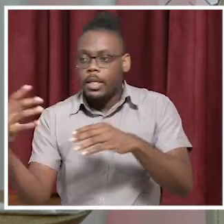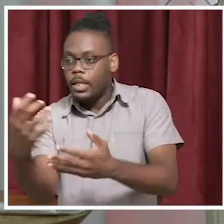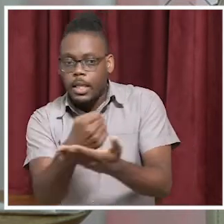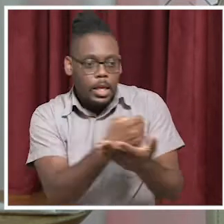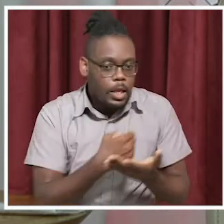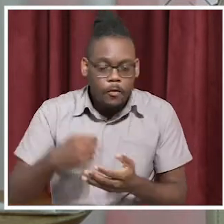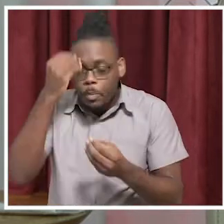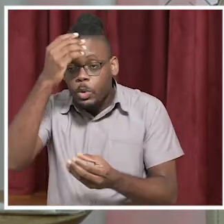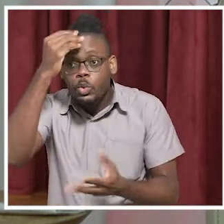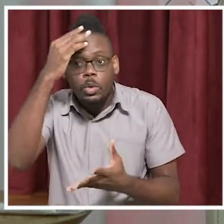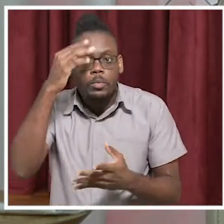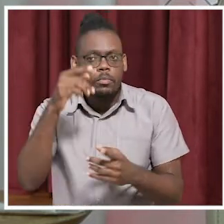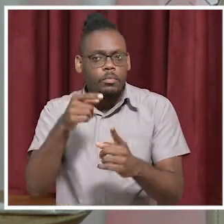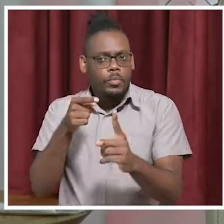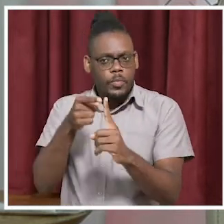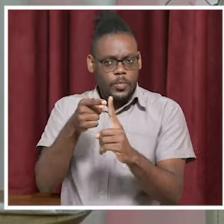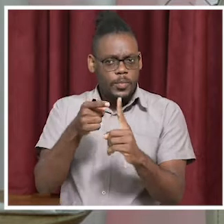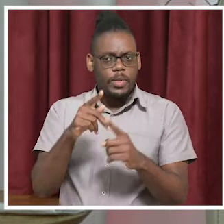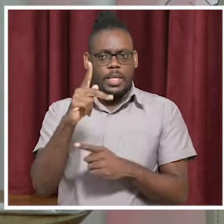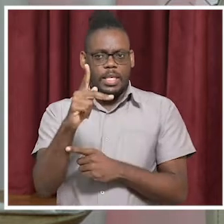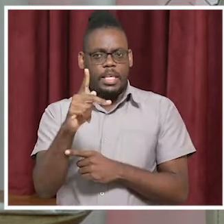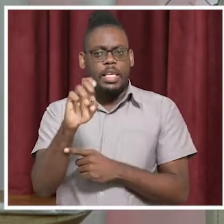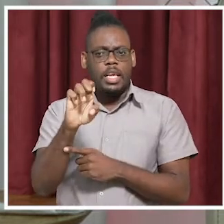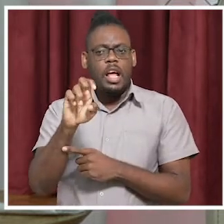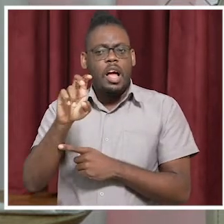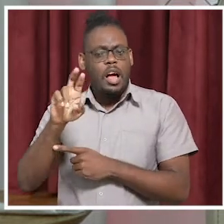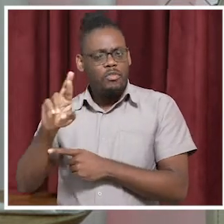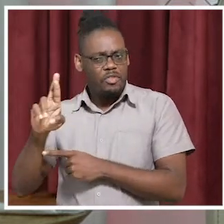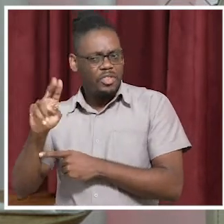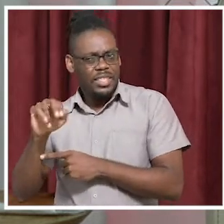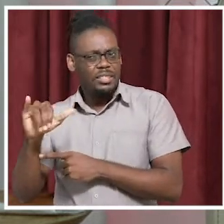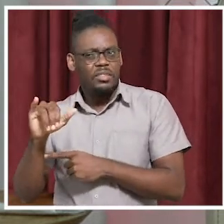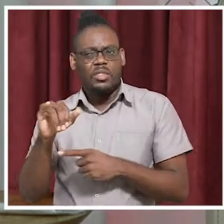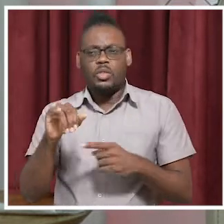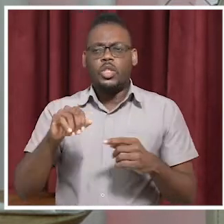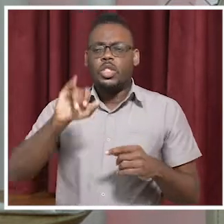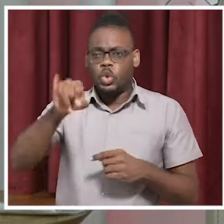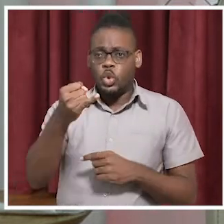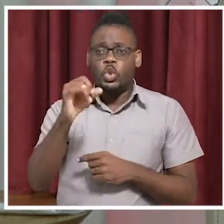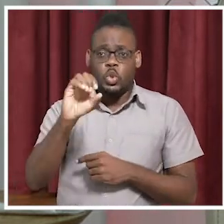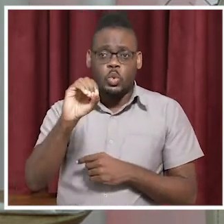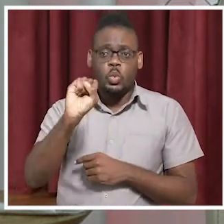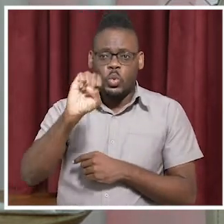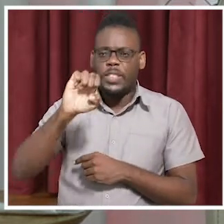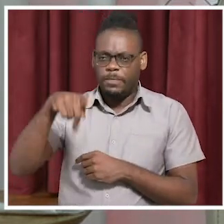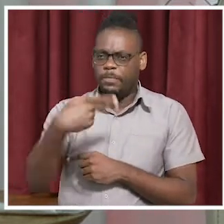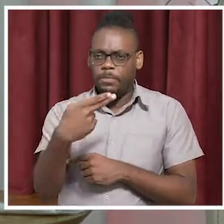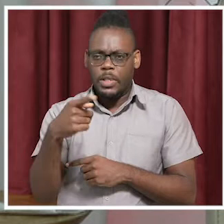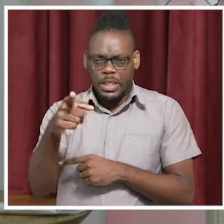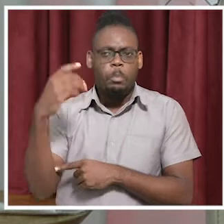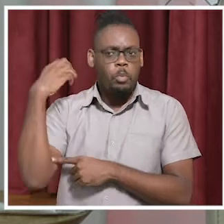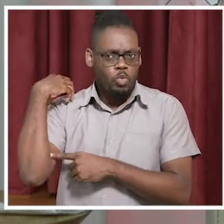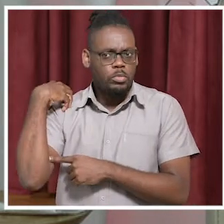Carrie-Anne Joseph, Corporate Communications Officer of the National Community for, rather, National Commission for Self-Help.